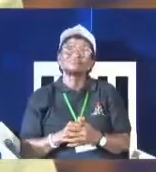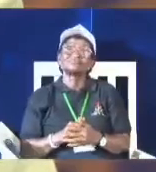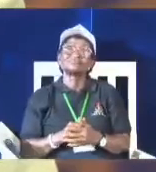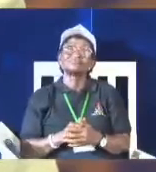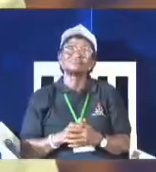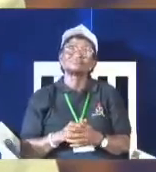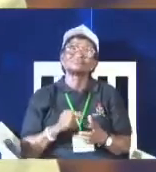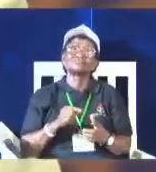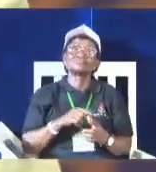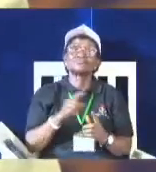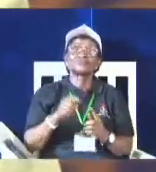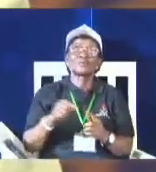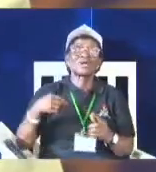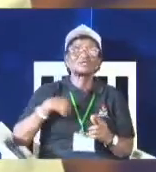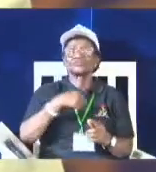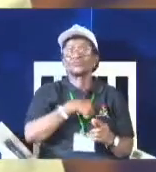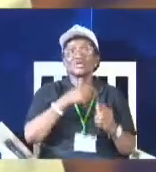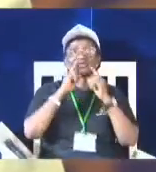Now,